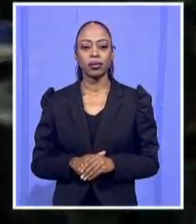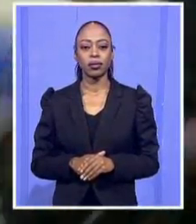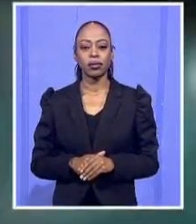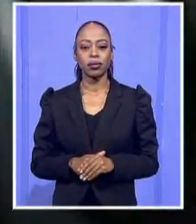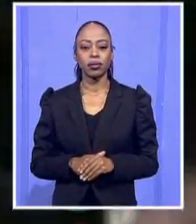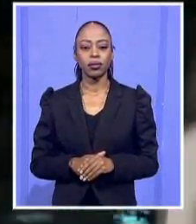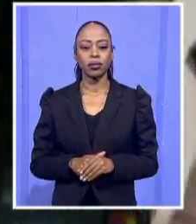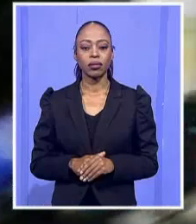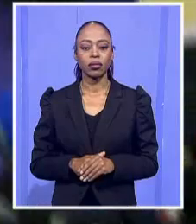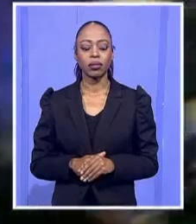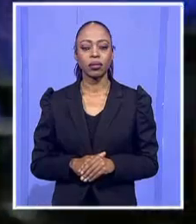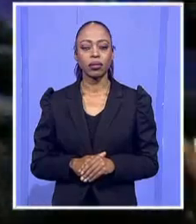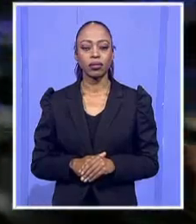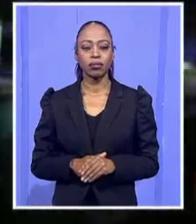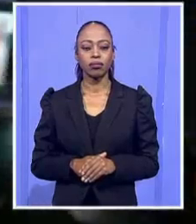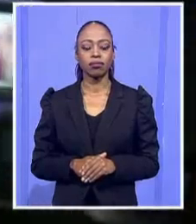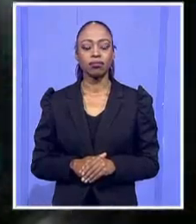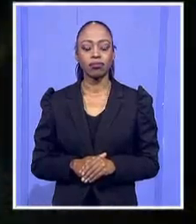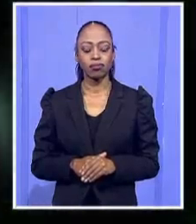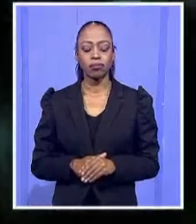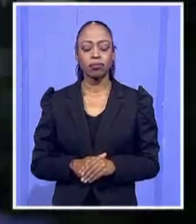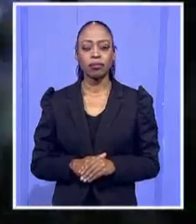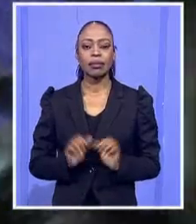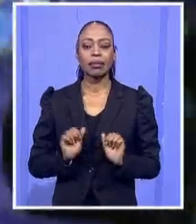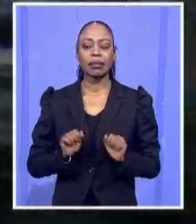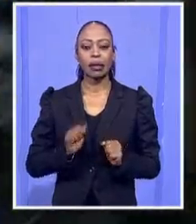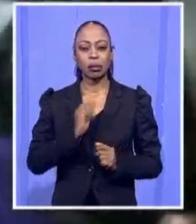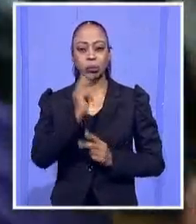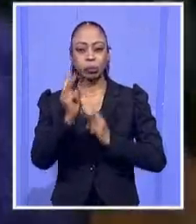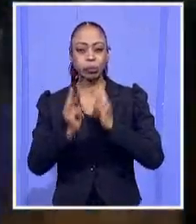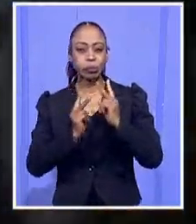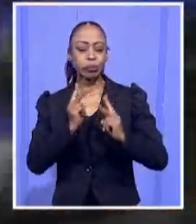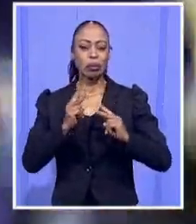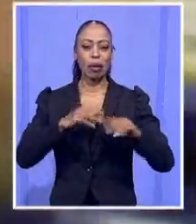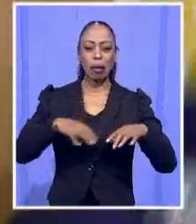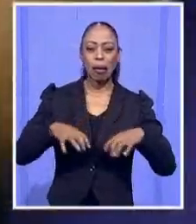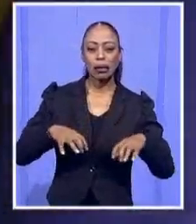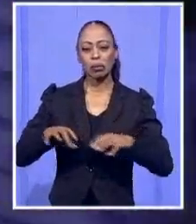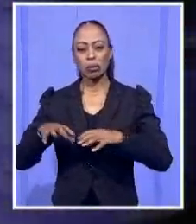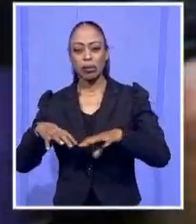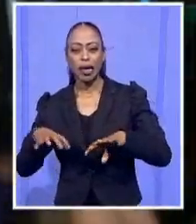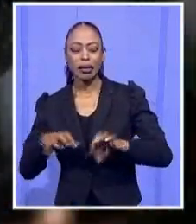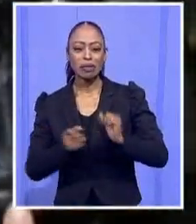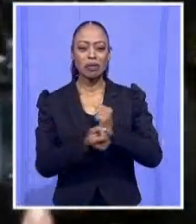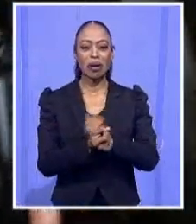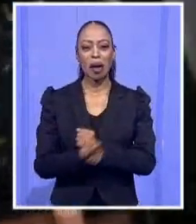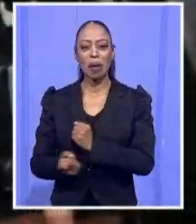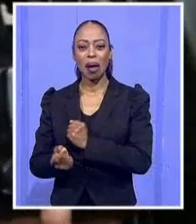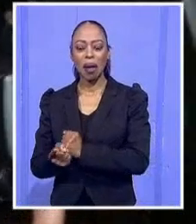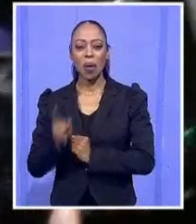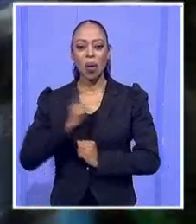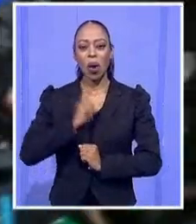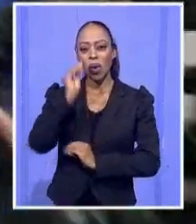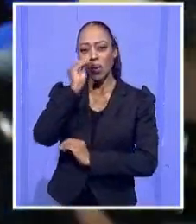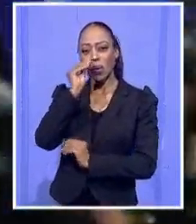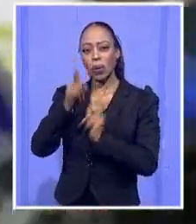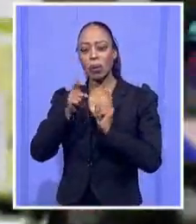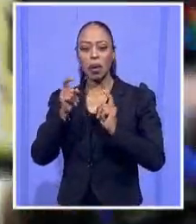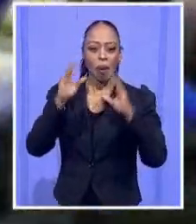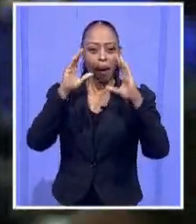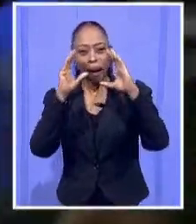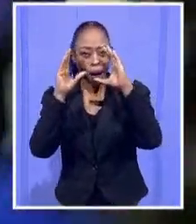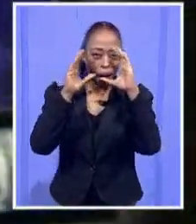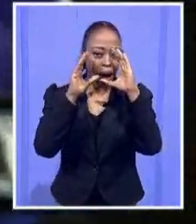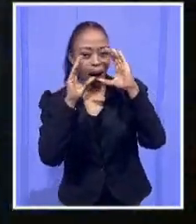Yako ni poa picha. So Sarah, as we can see, it's a hive of activity there as members of the media are jostling to get,